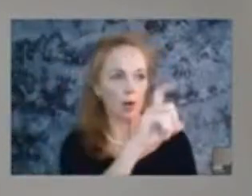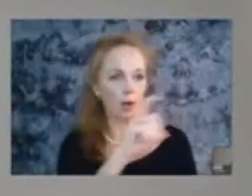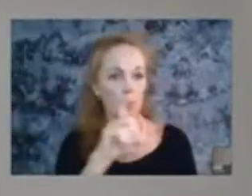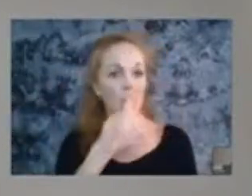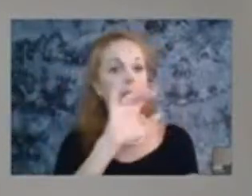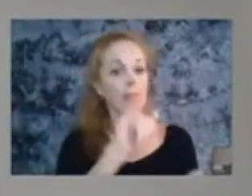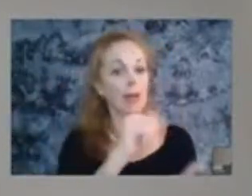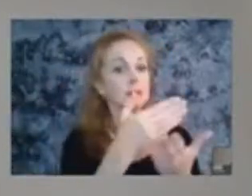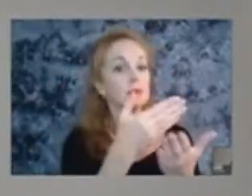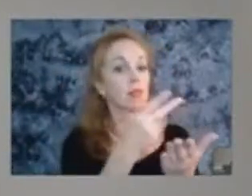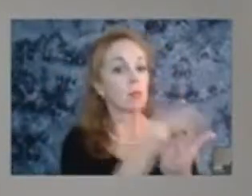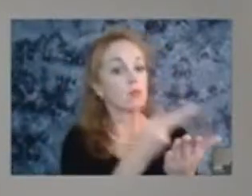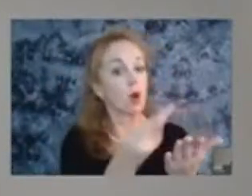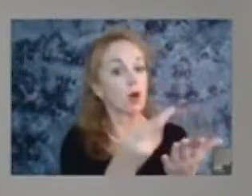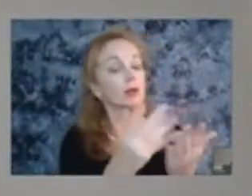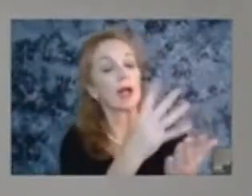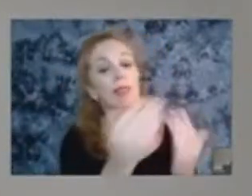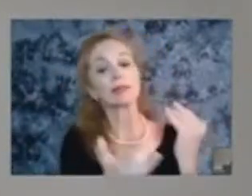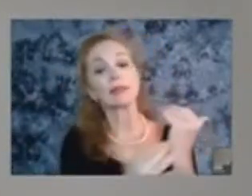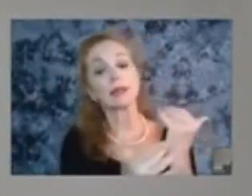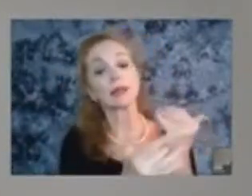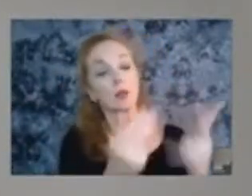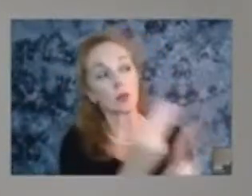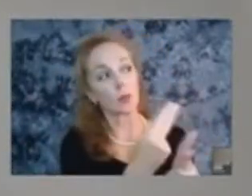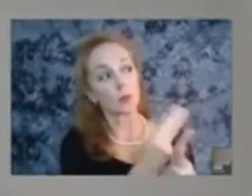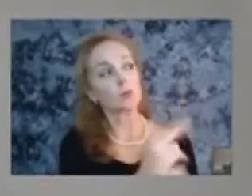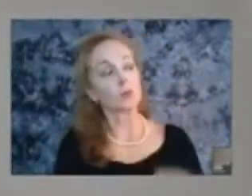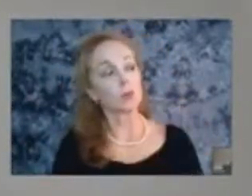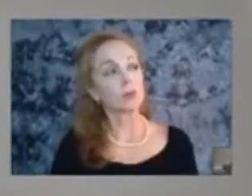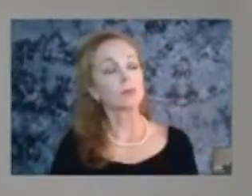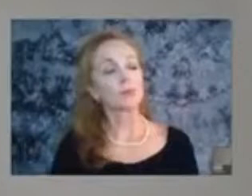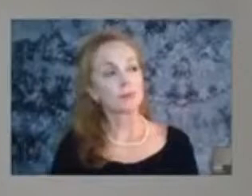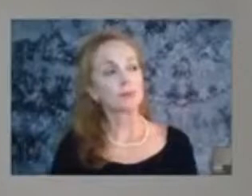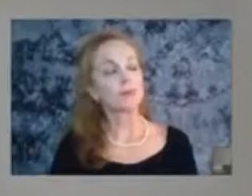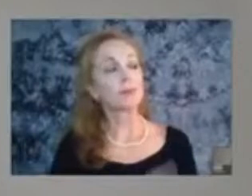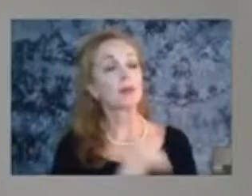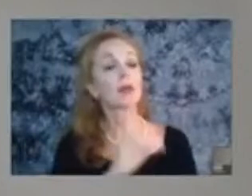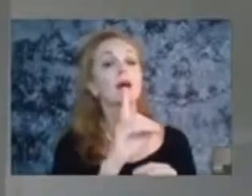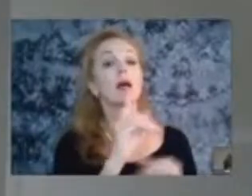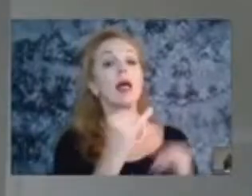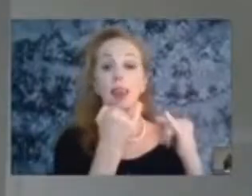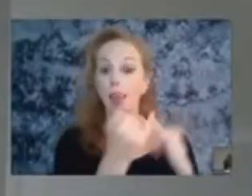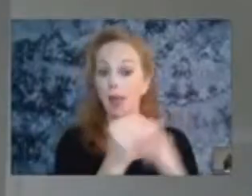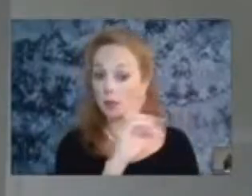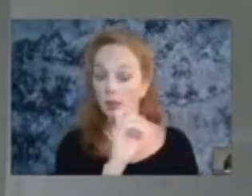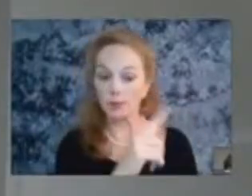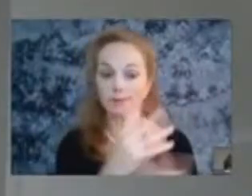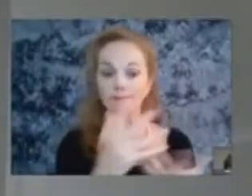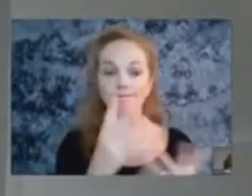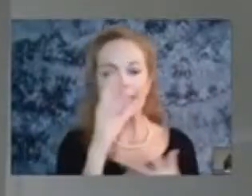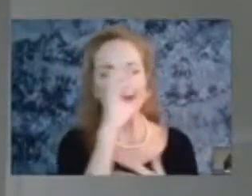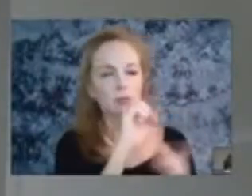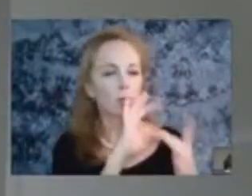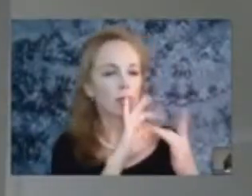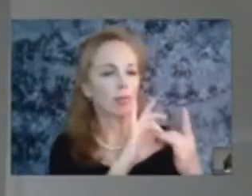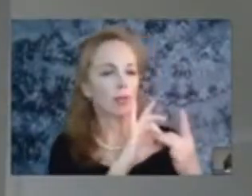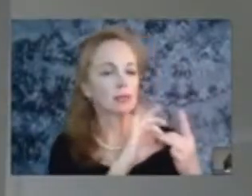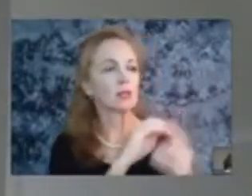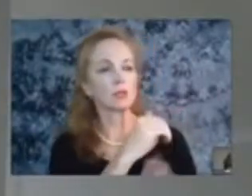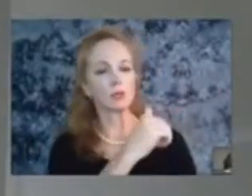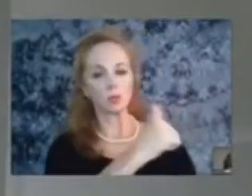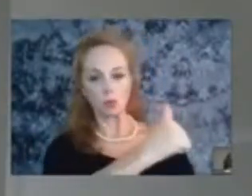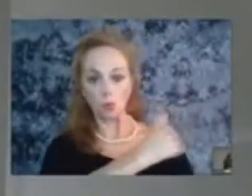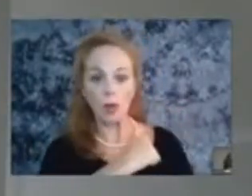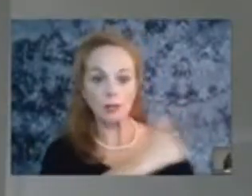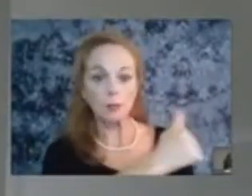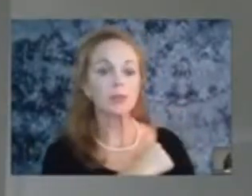Okay, great. And the technique. Wonderful. And one last question. I guess related to transportation,